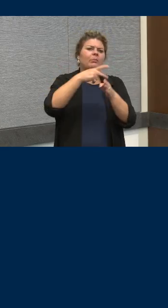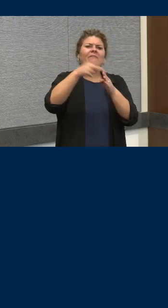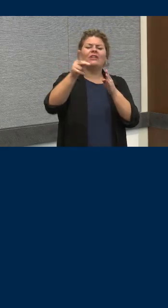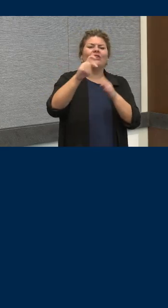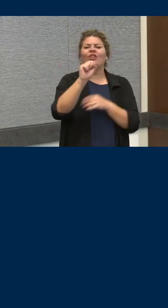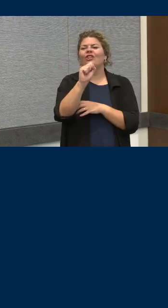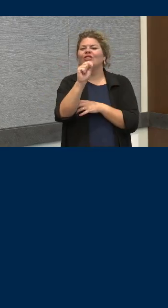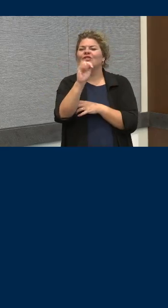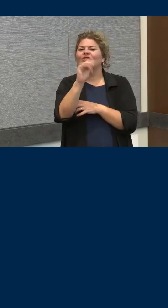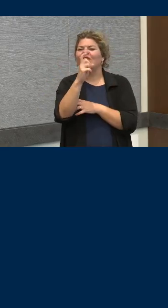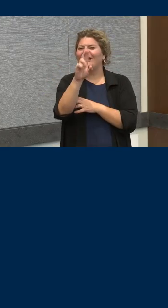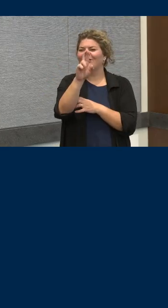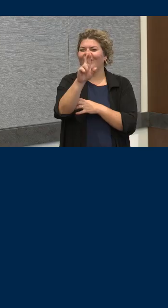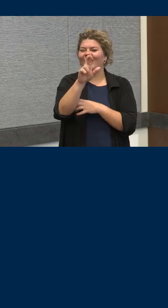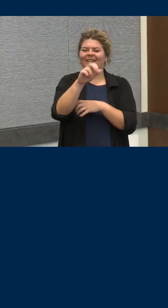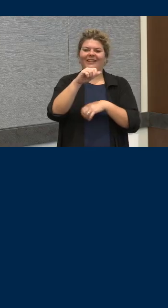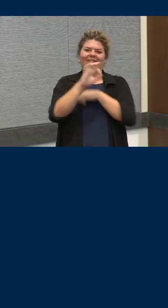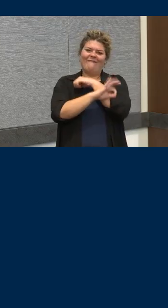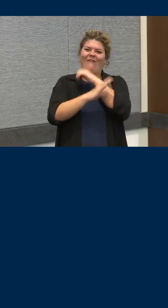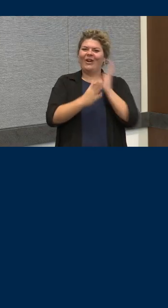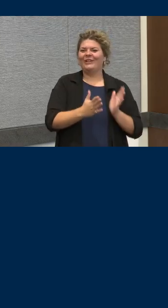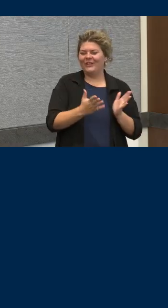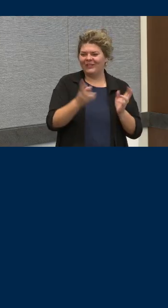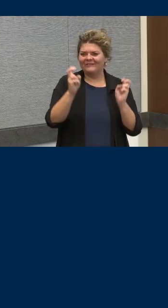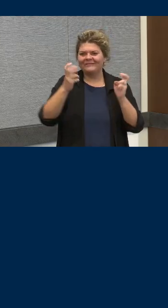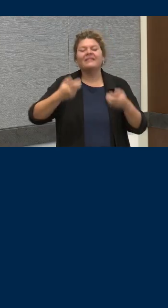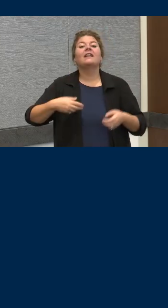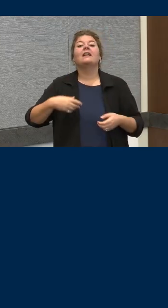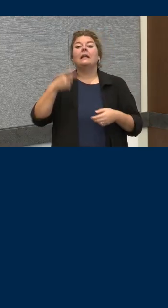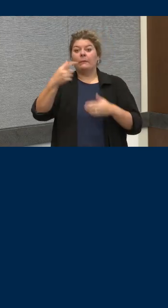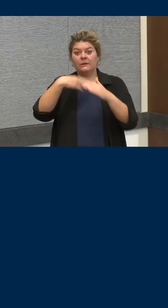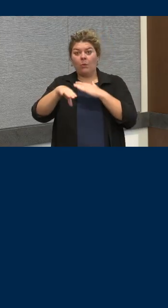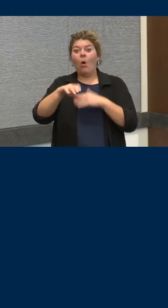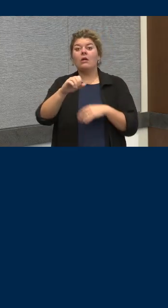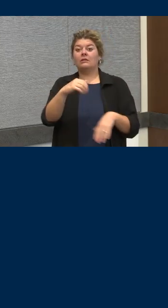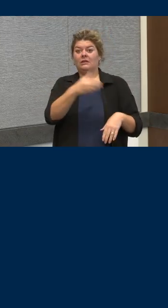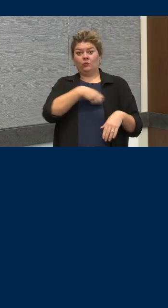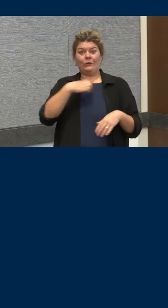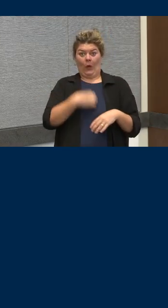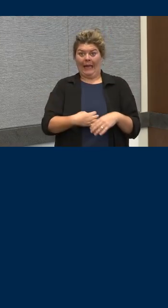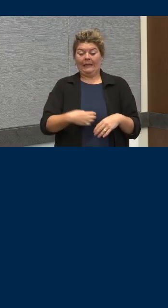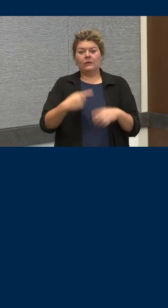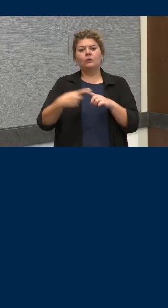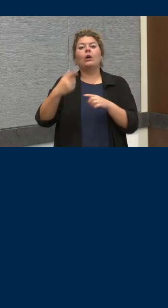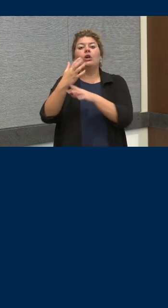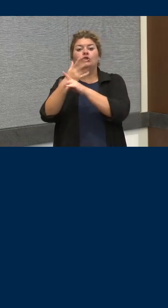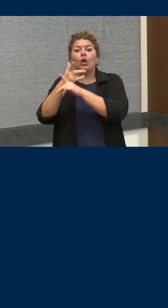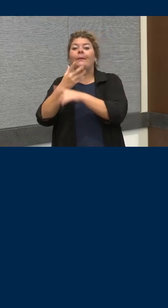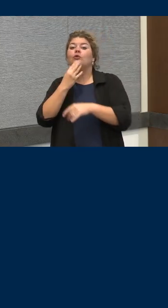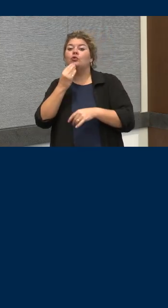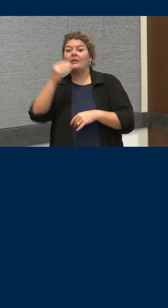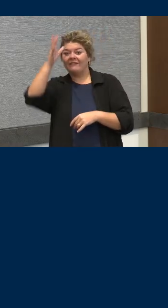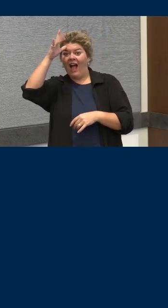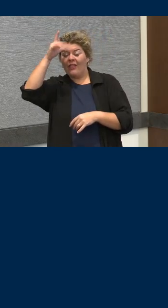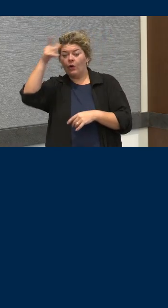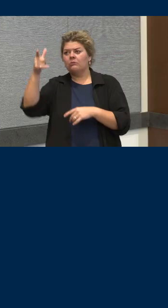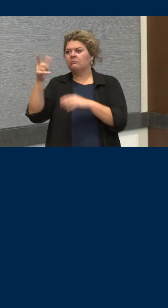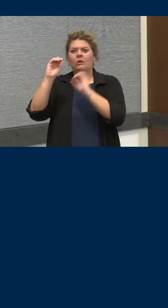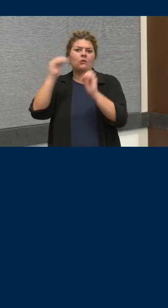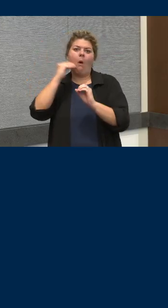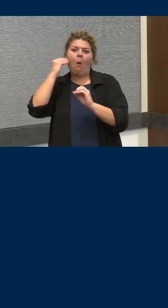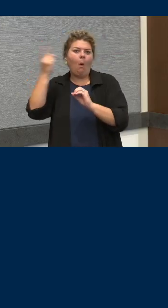stranger. Born in Switzerland in 1924 to a German Jewish father who was declared stateless